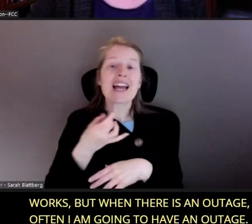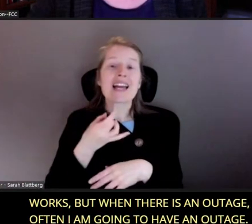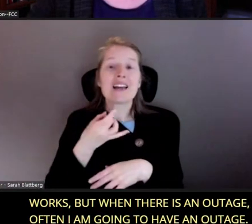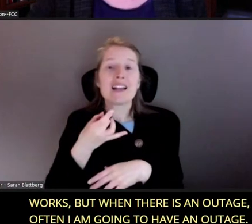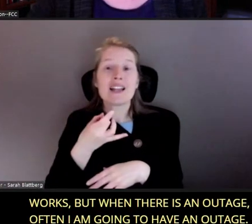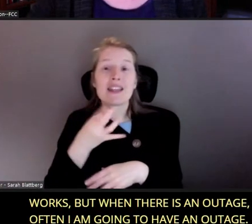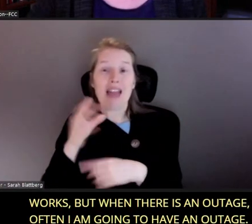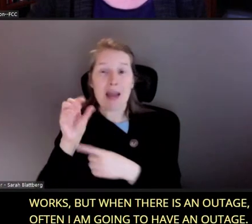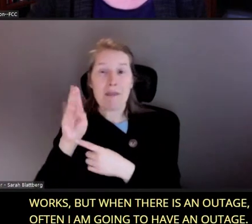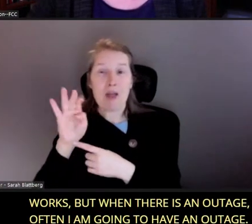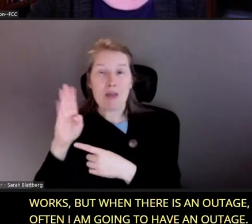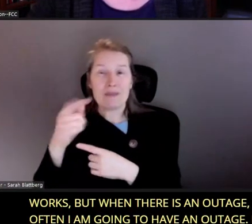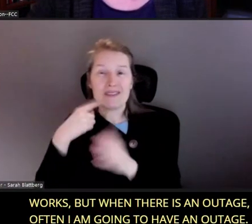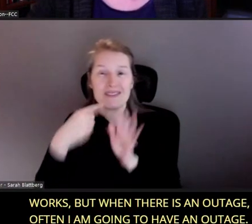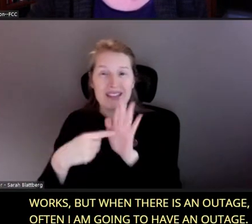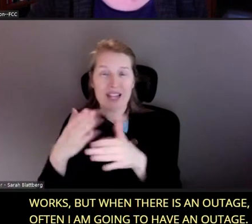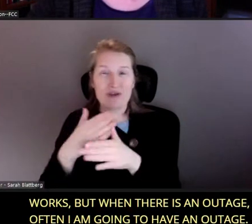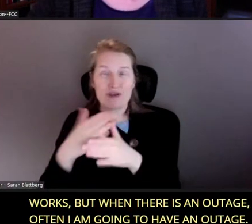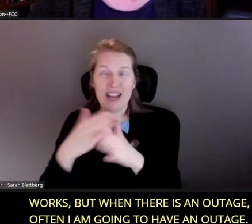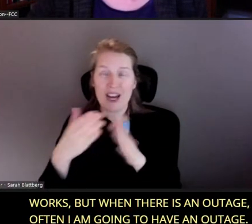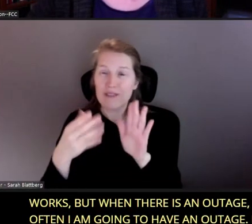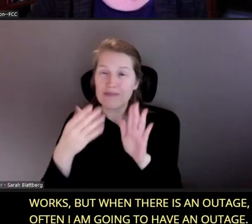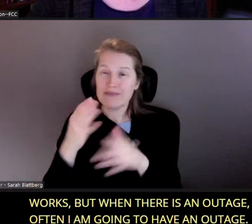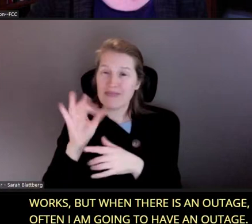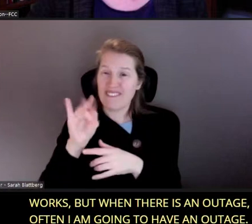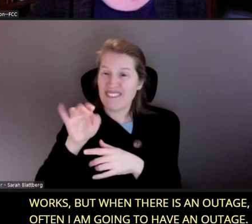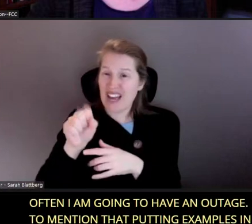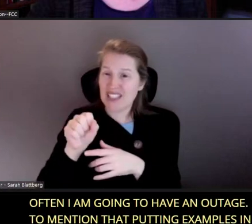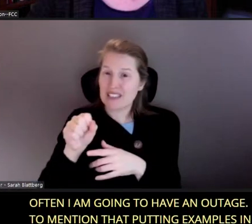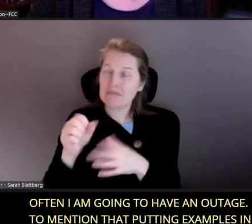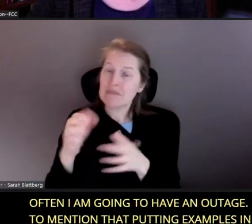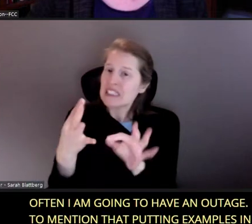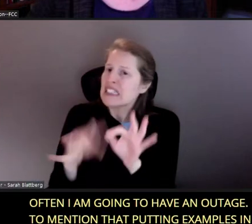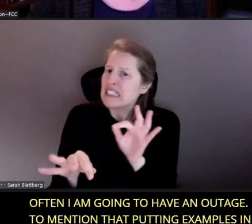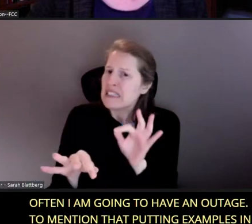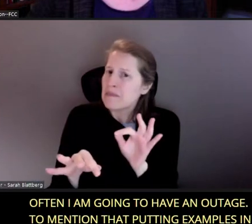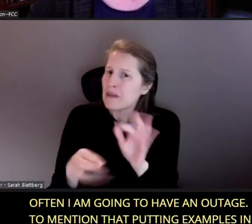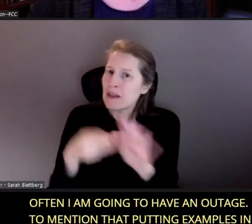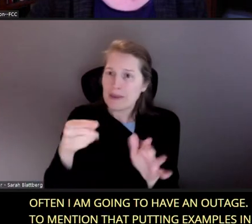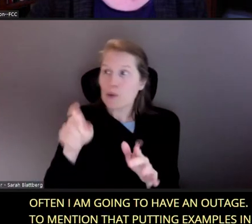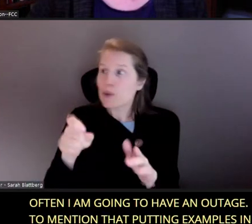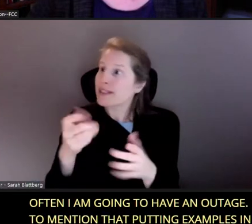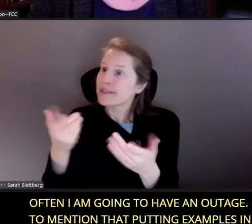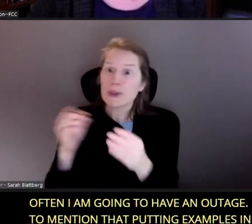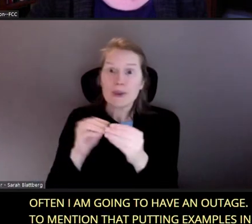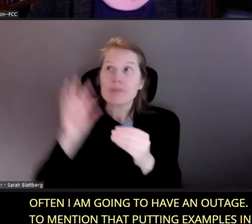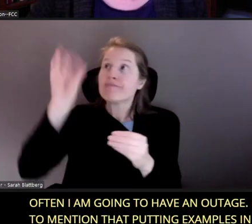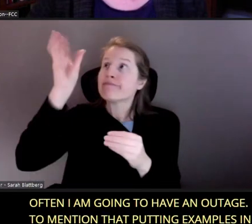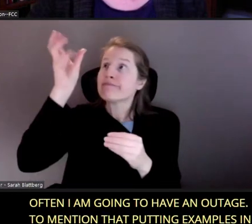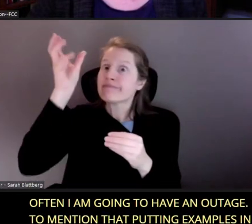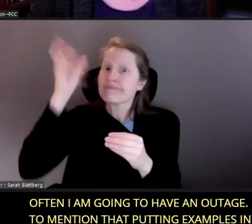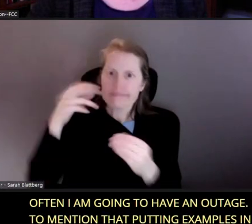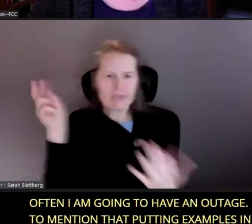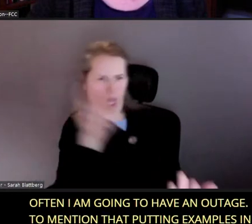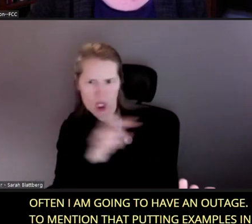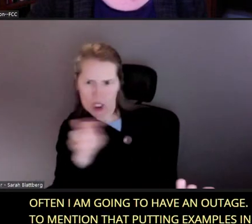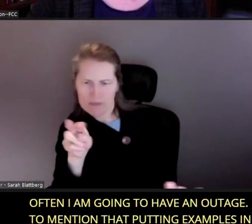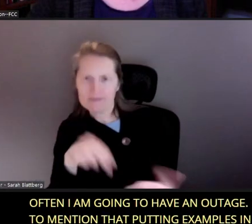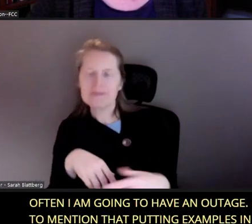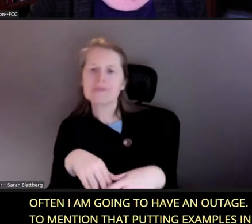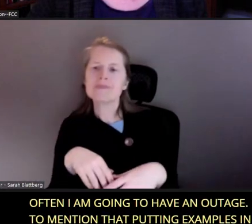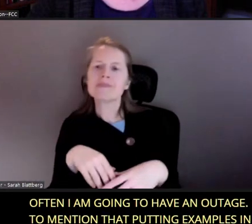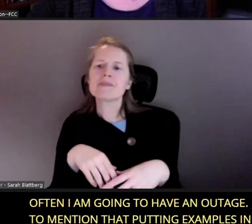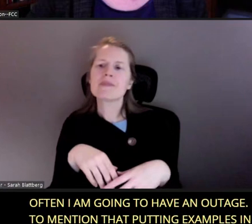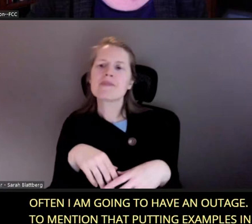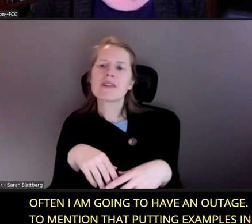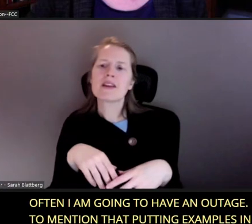facts, which are a pretty nice, simple label when you go to buy light bulbs. But what's really useful is that at a